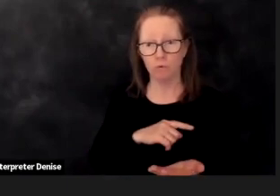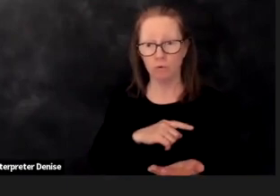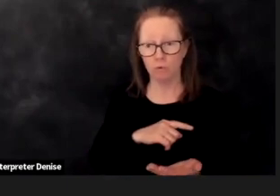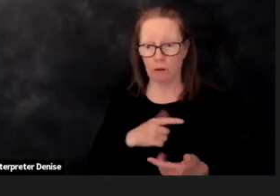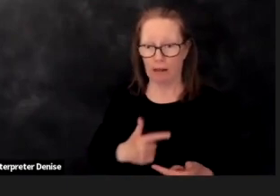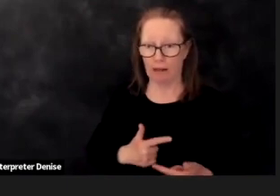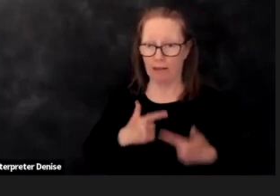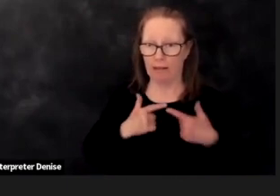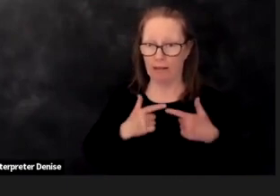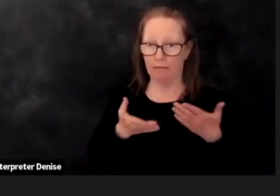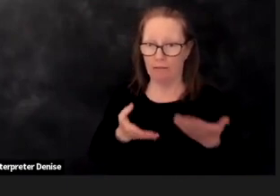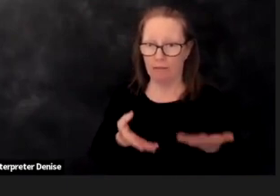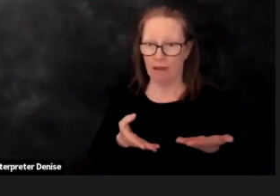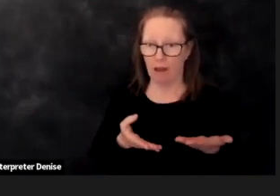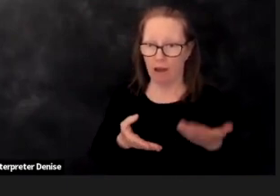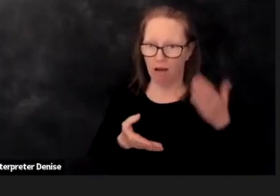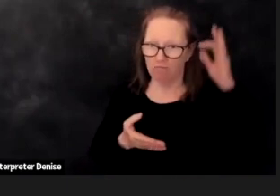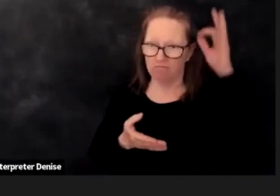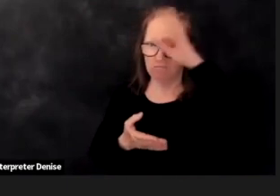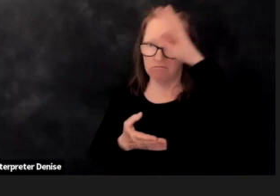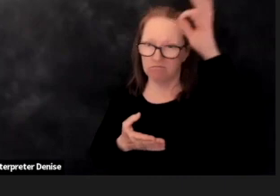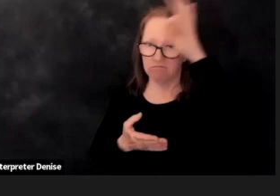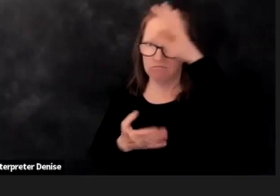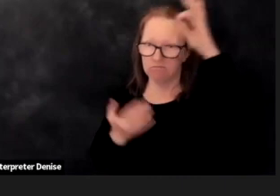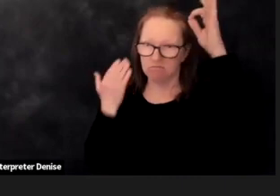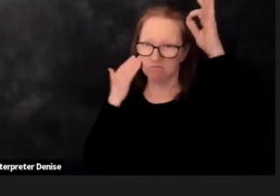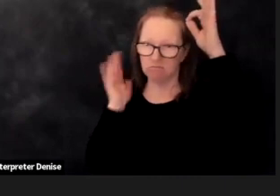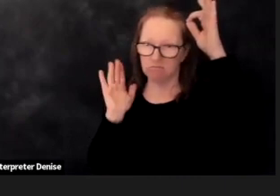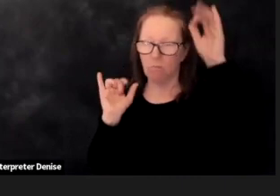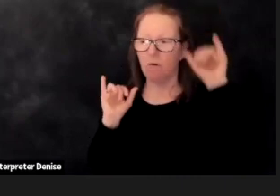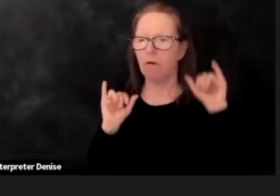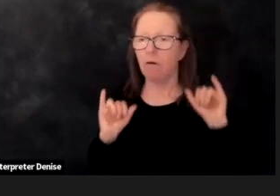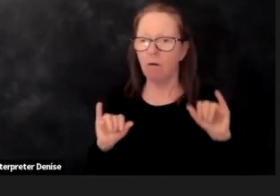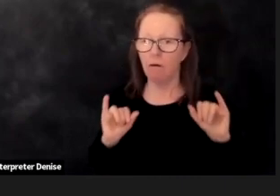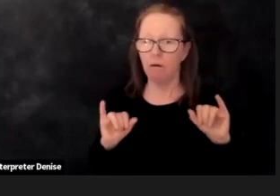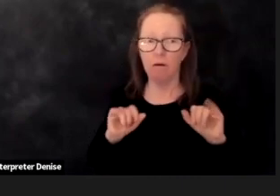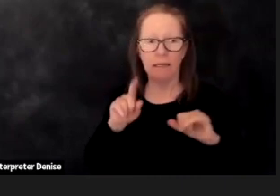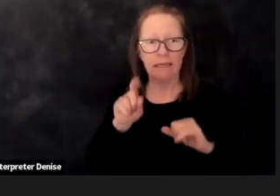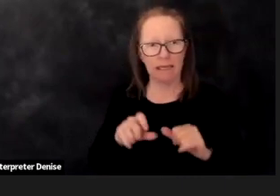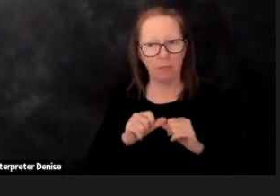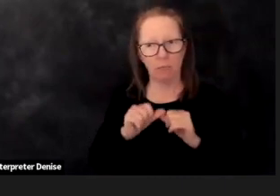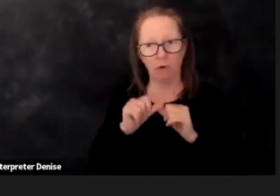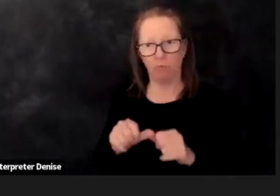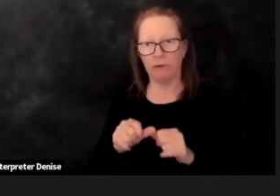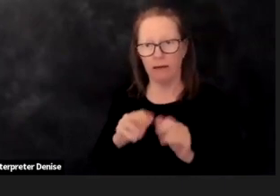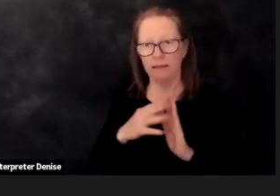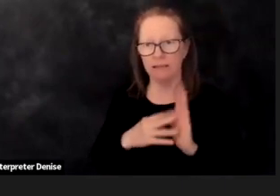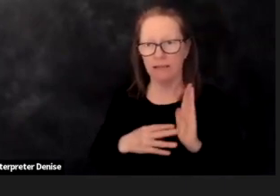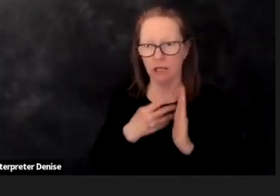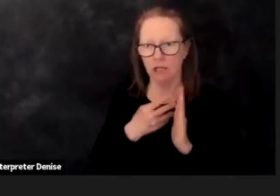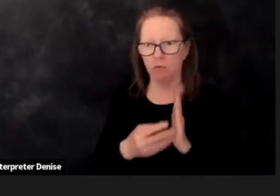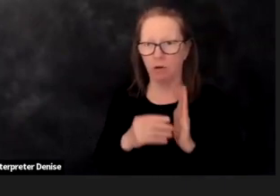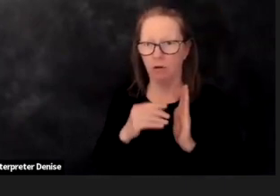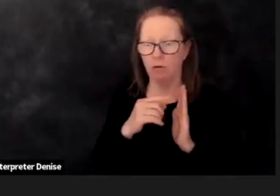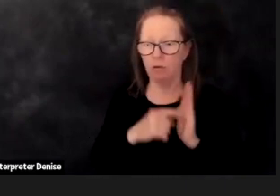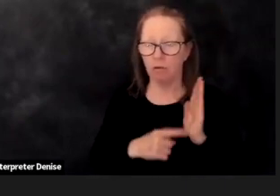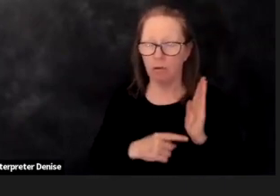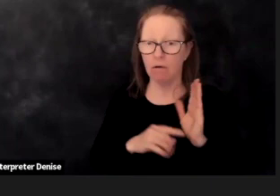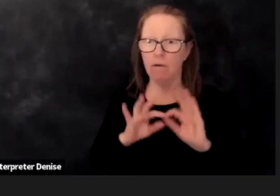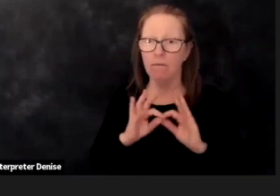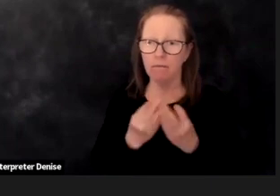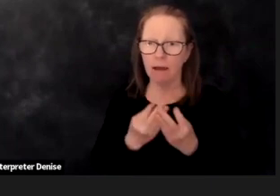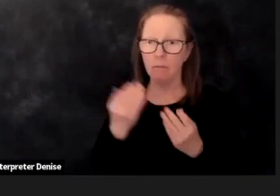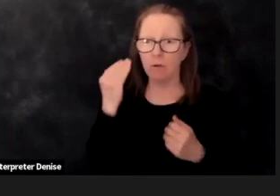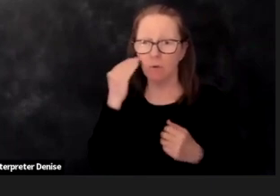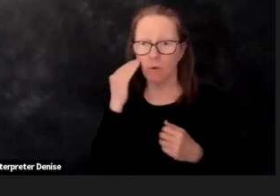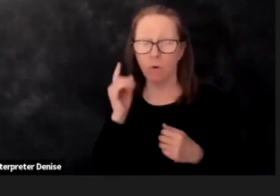what's going on in your neighborhood, there has to be like some kind of permanent schedule so that way families can know when, where, how they can send their